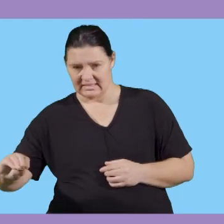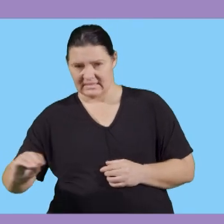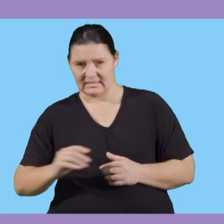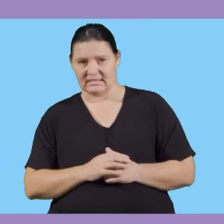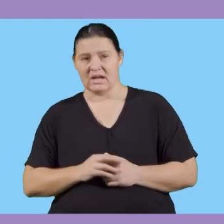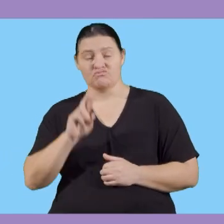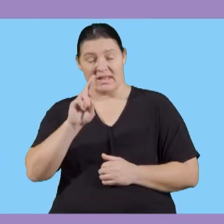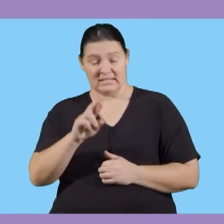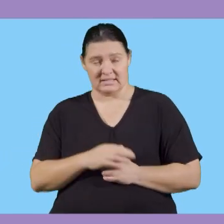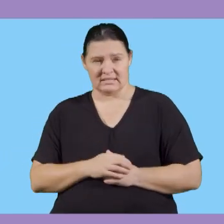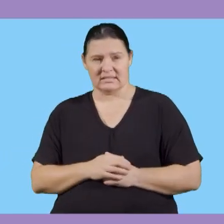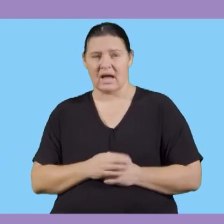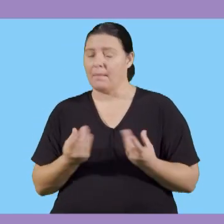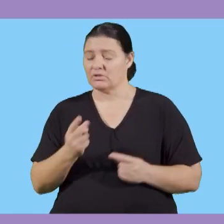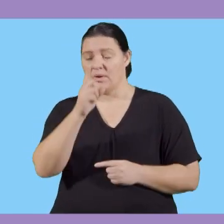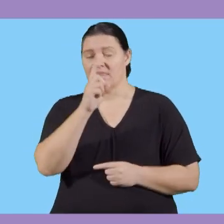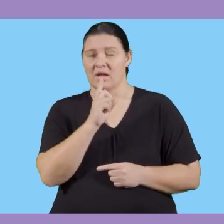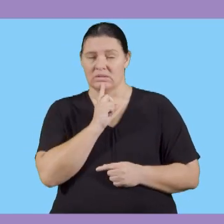he had in rands? That was